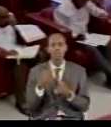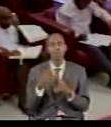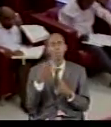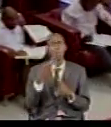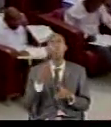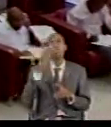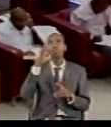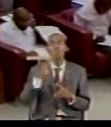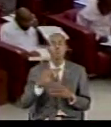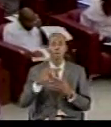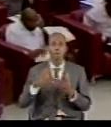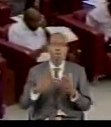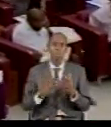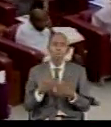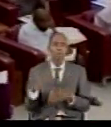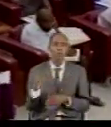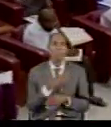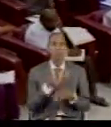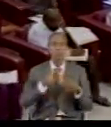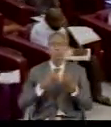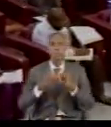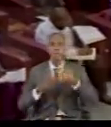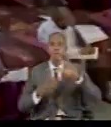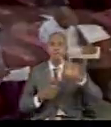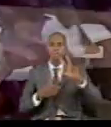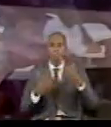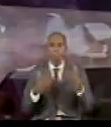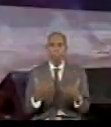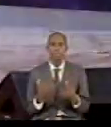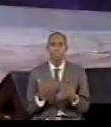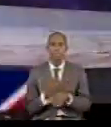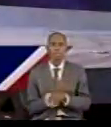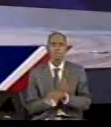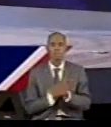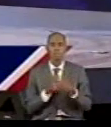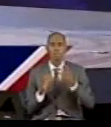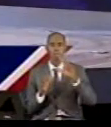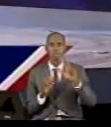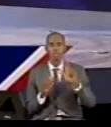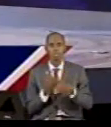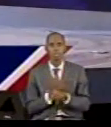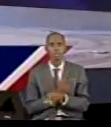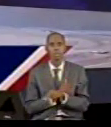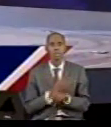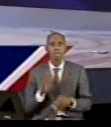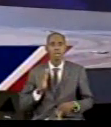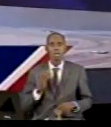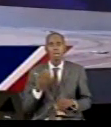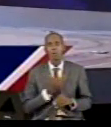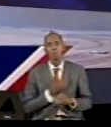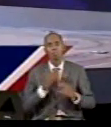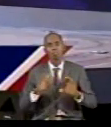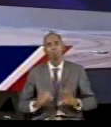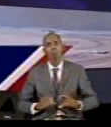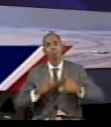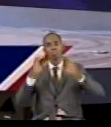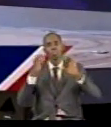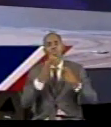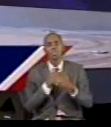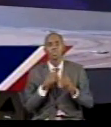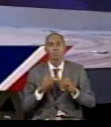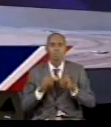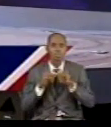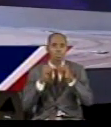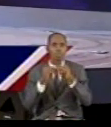number three here now. Number three, our consecration and continuity with